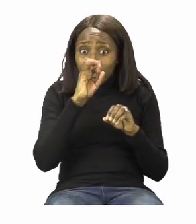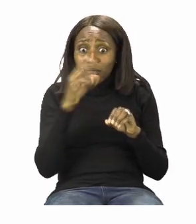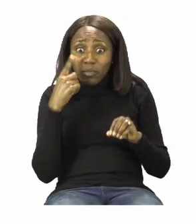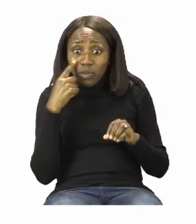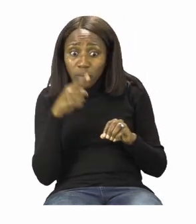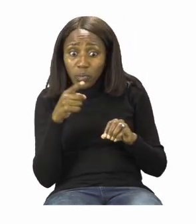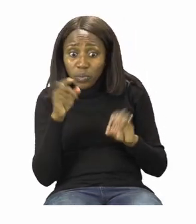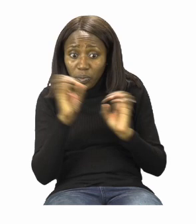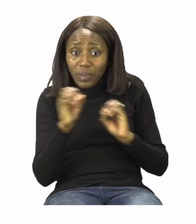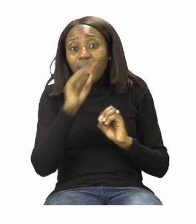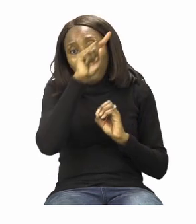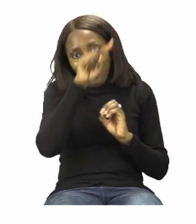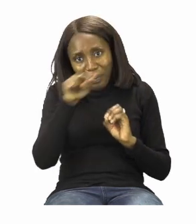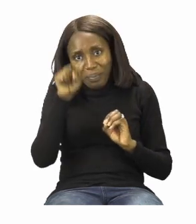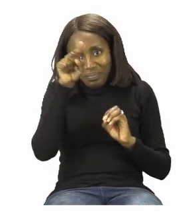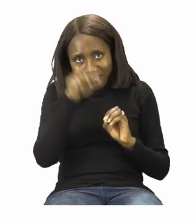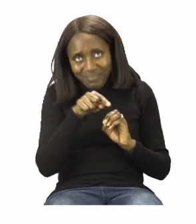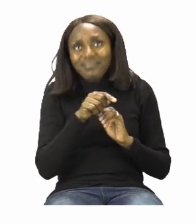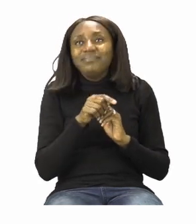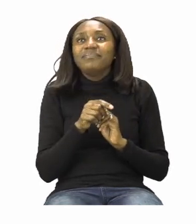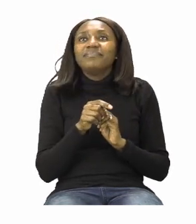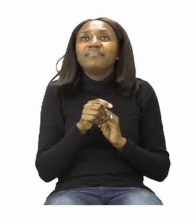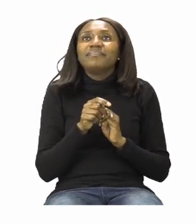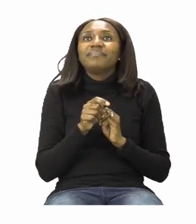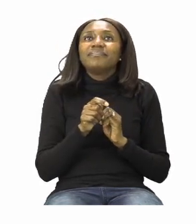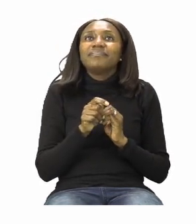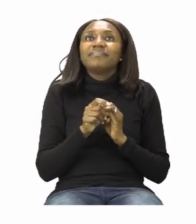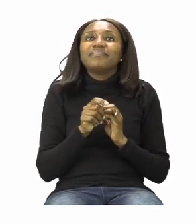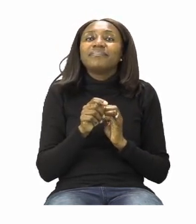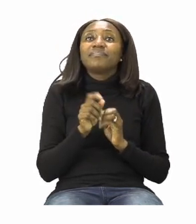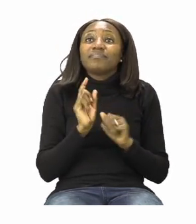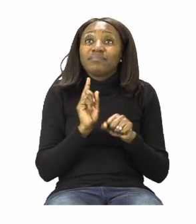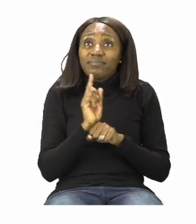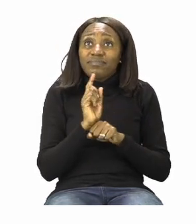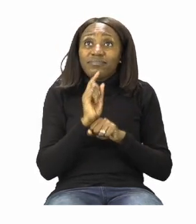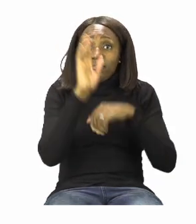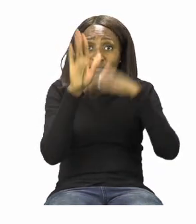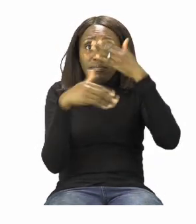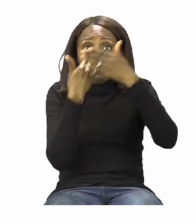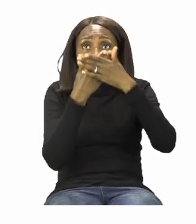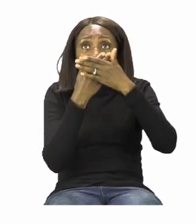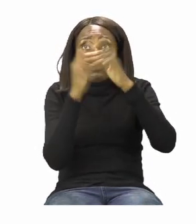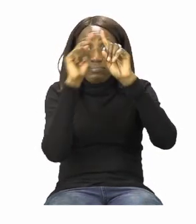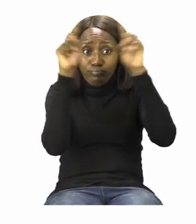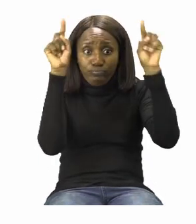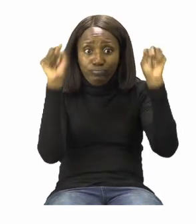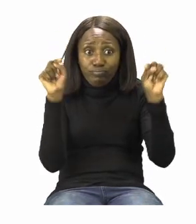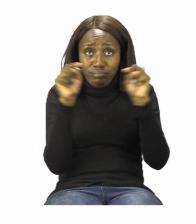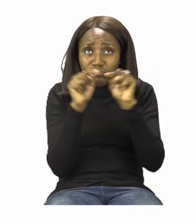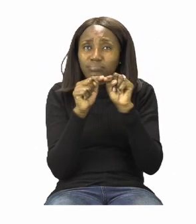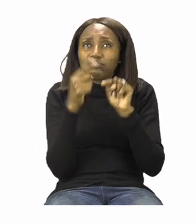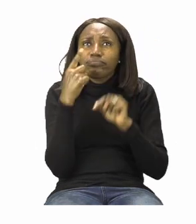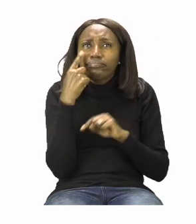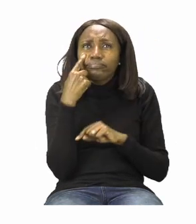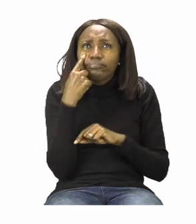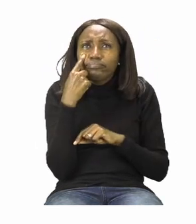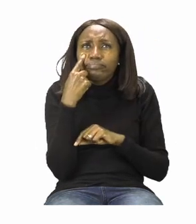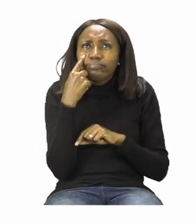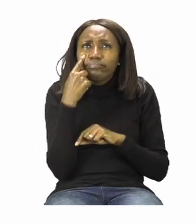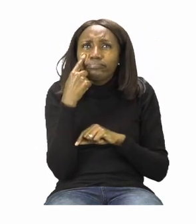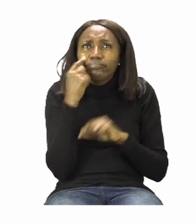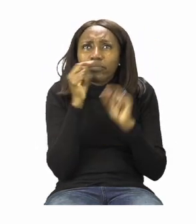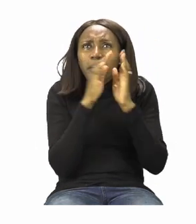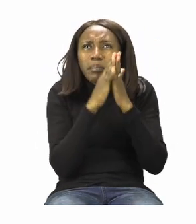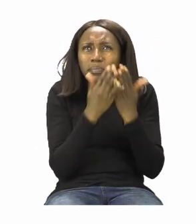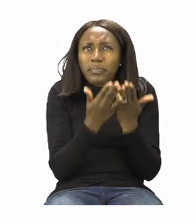going to be exciting because first we have to look at the picture on top. Now as you can see, we have